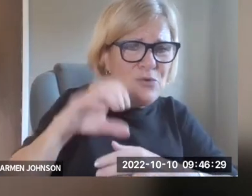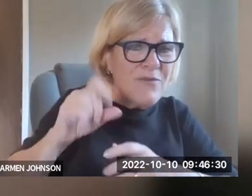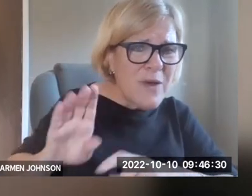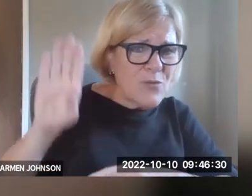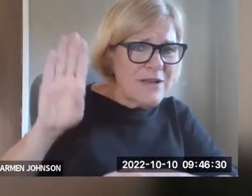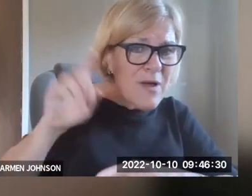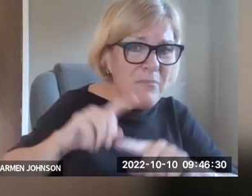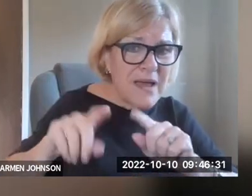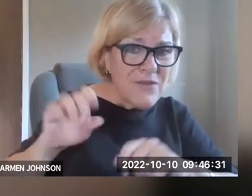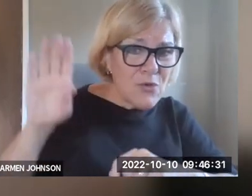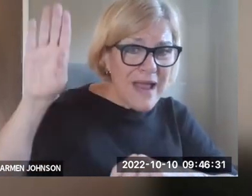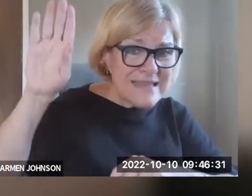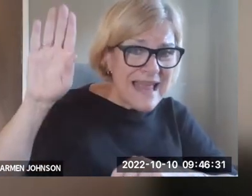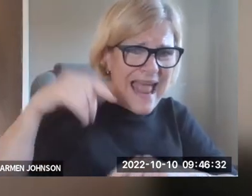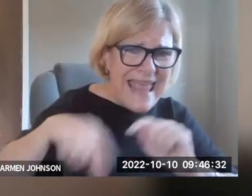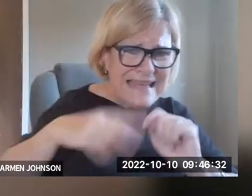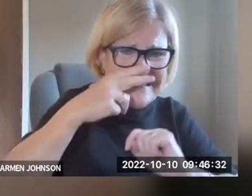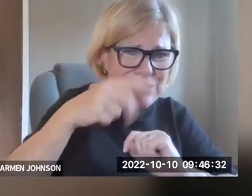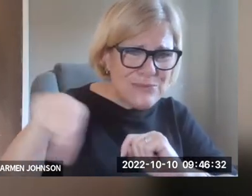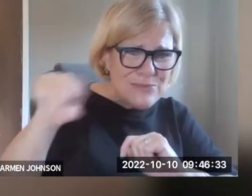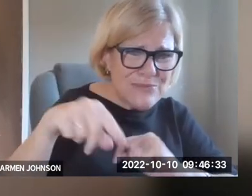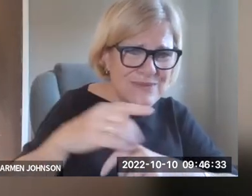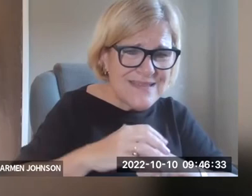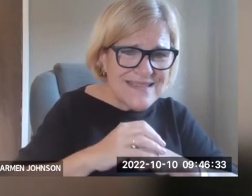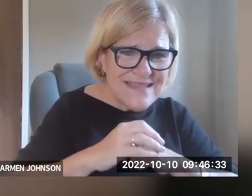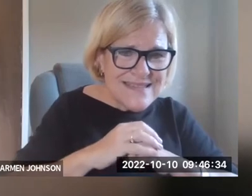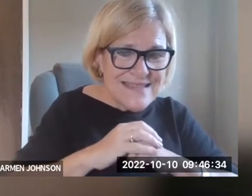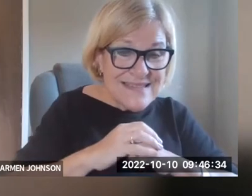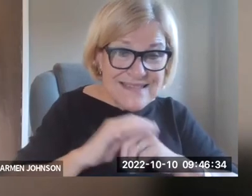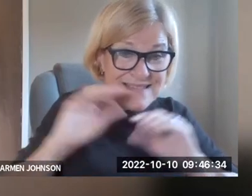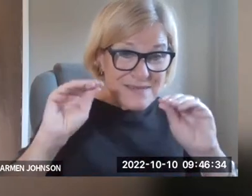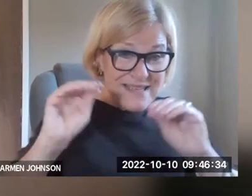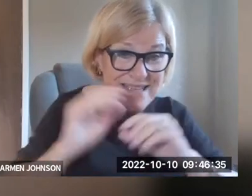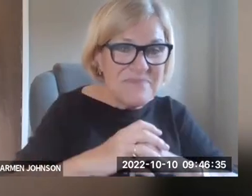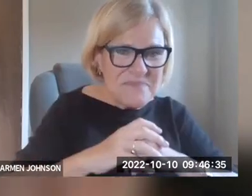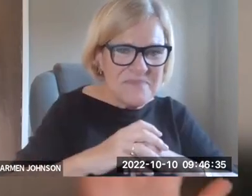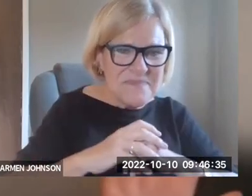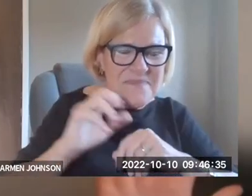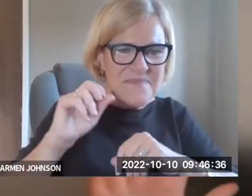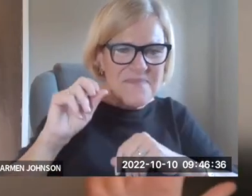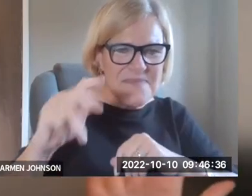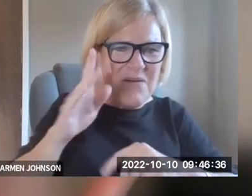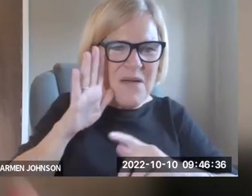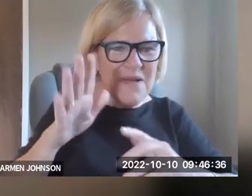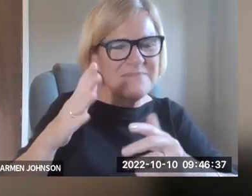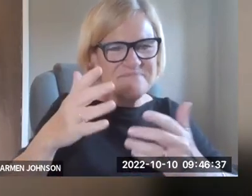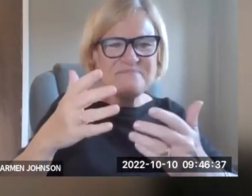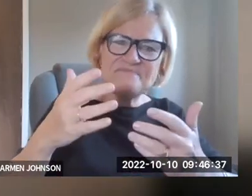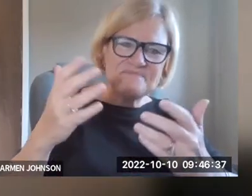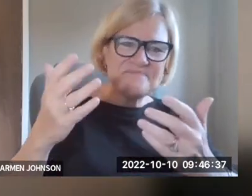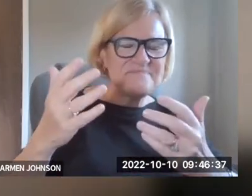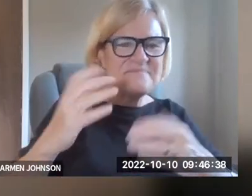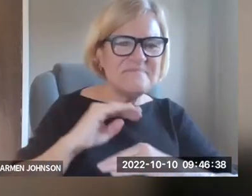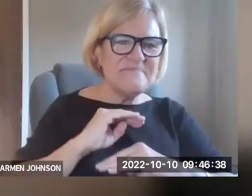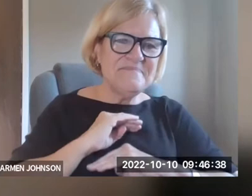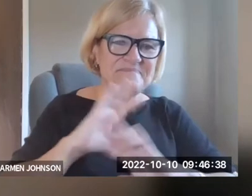the raised hand, the raised hand function of, um, uh, the raised hand function of zoom, if you want to raise your hand, but if you're just raising your hand like this, I'm not going to be able to see